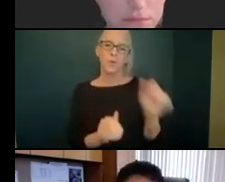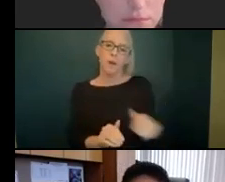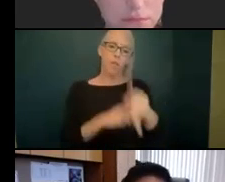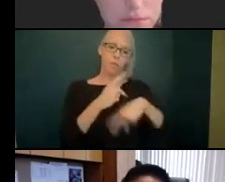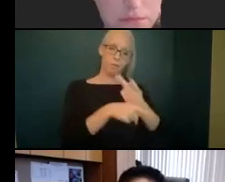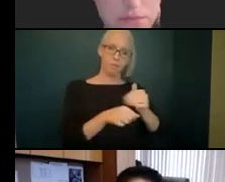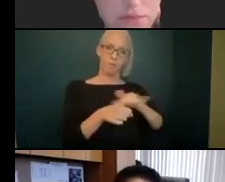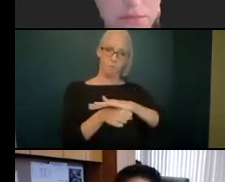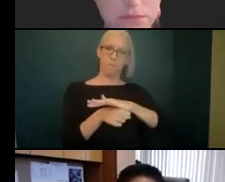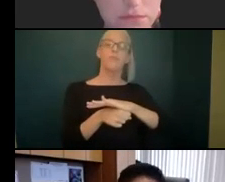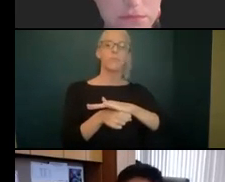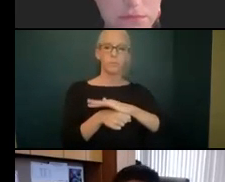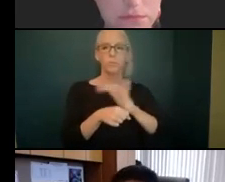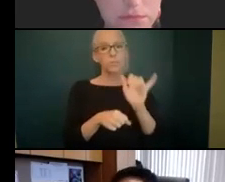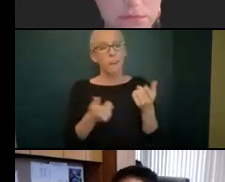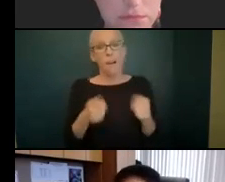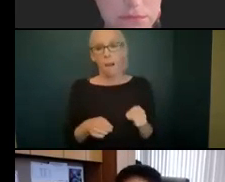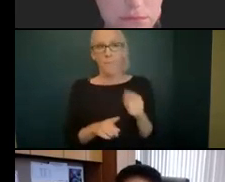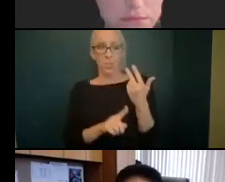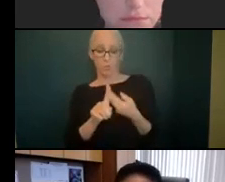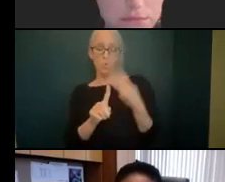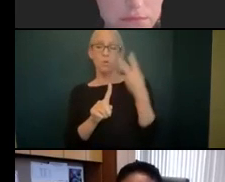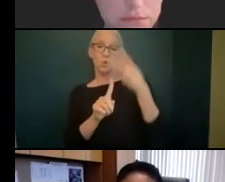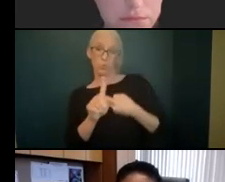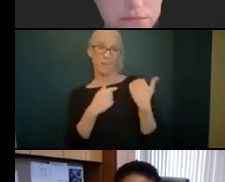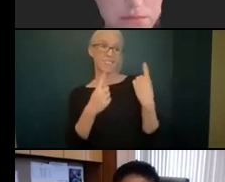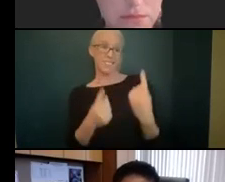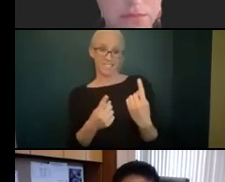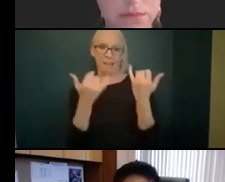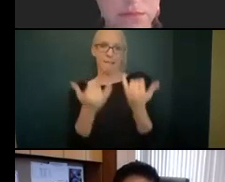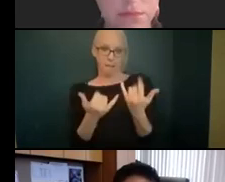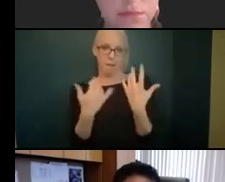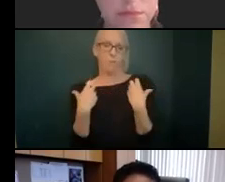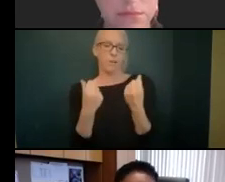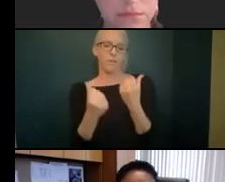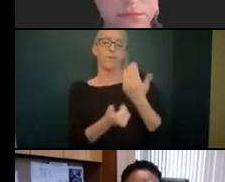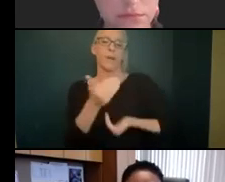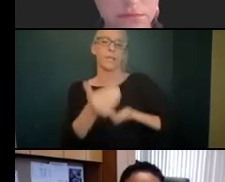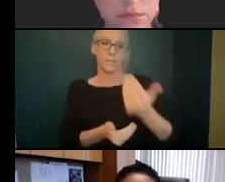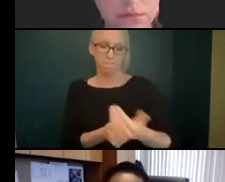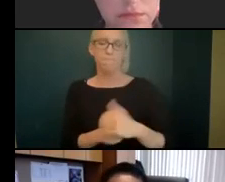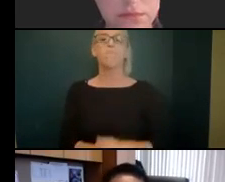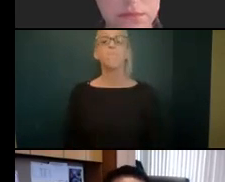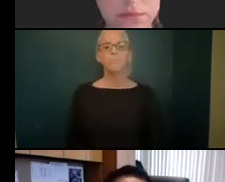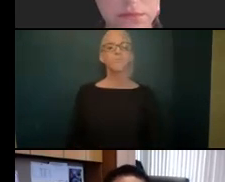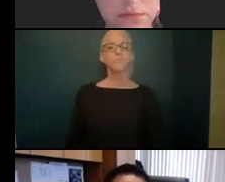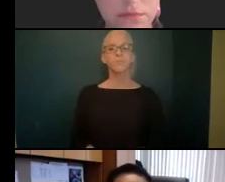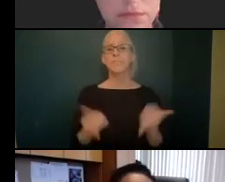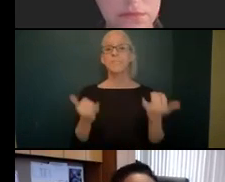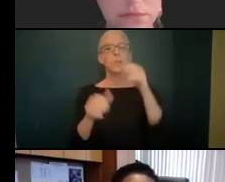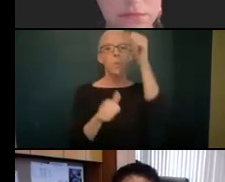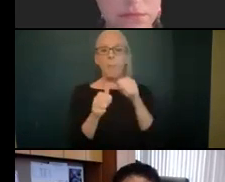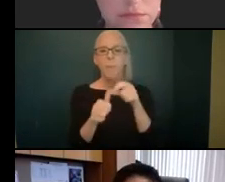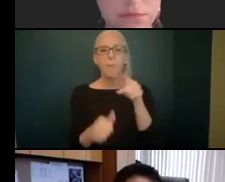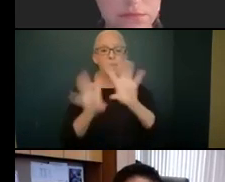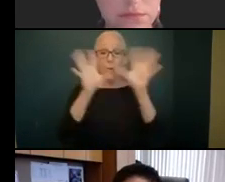these past 2 months that we're now recovering from. But it's useful to remember, this is overall, this